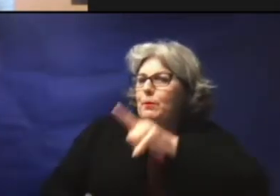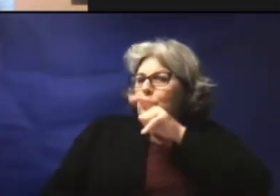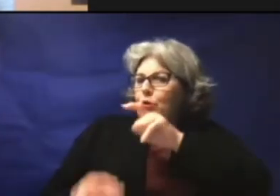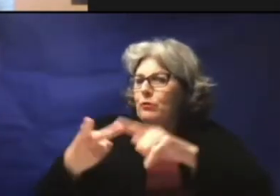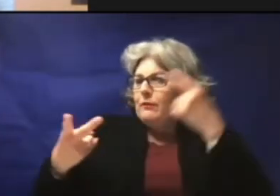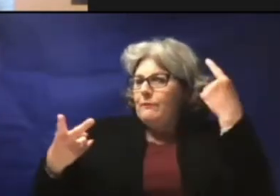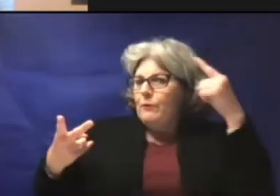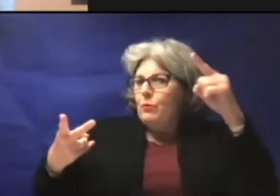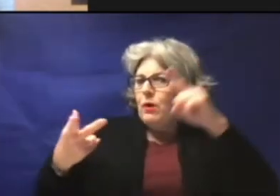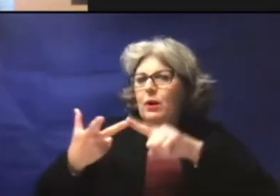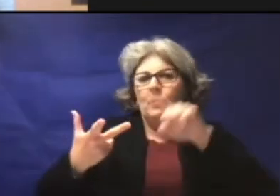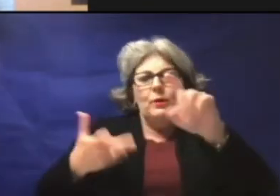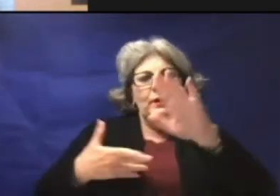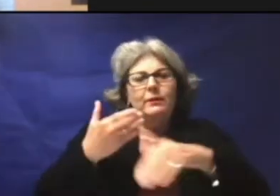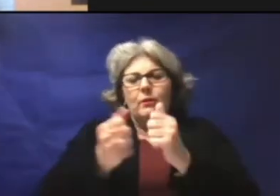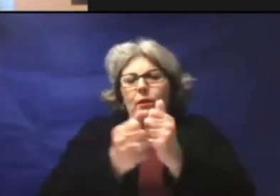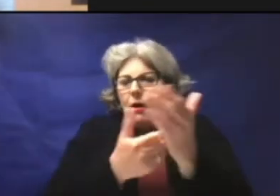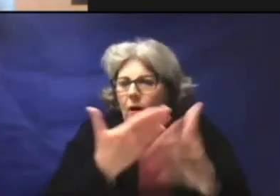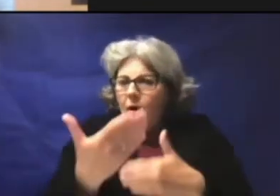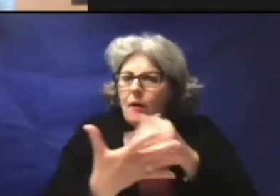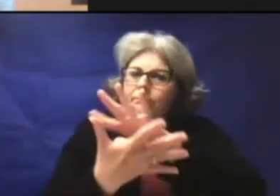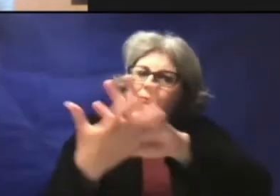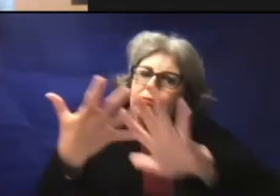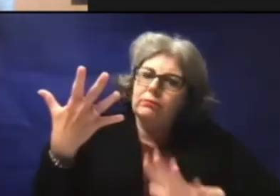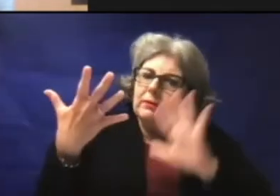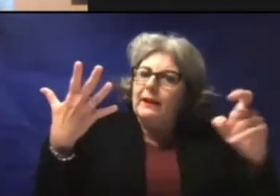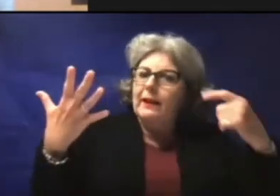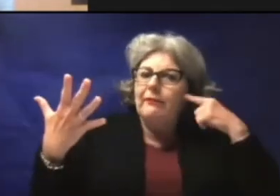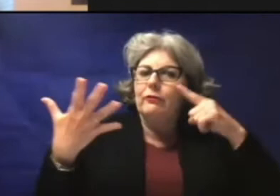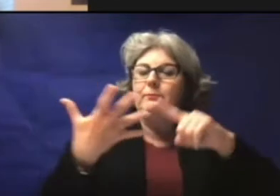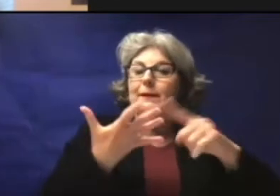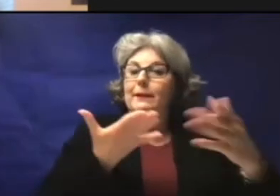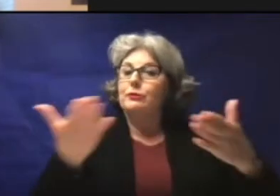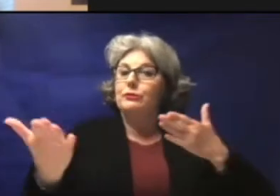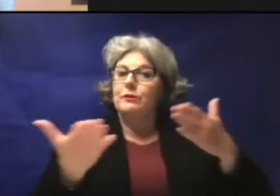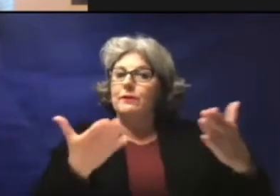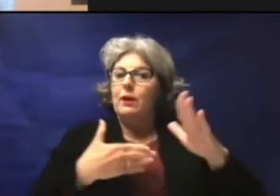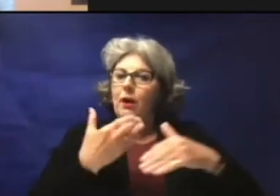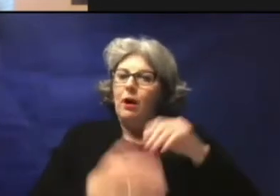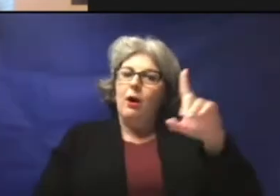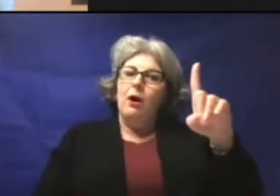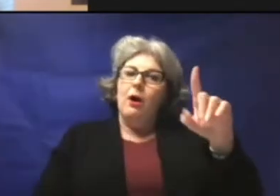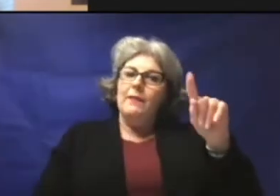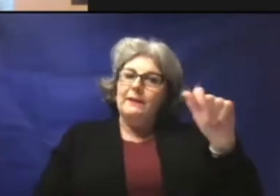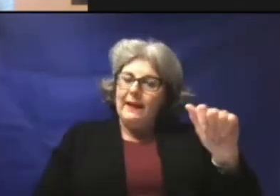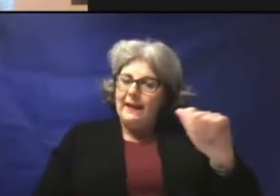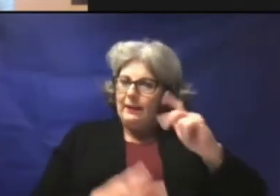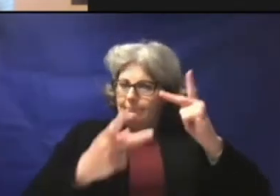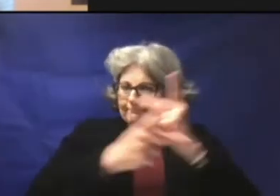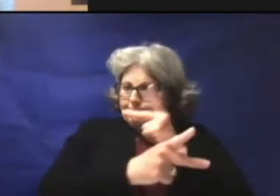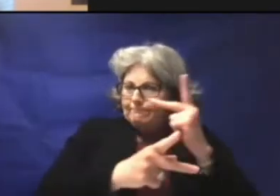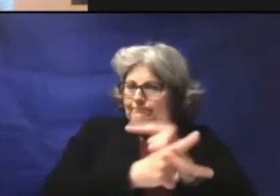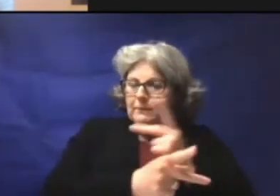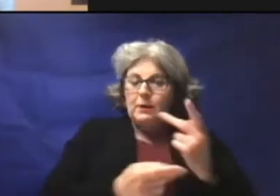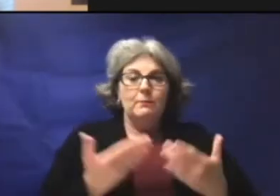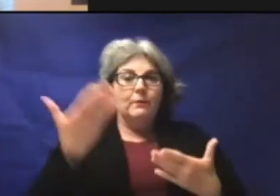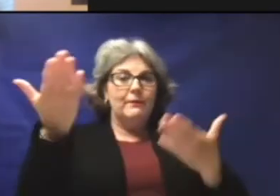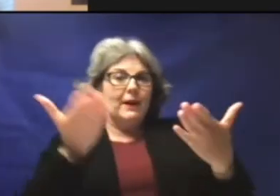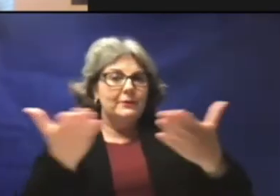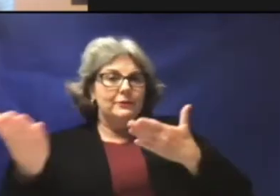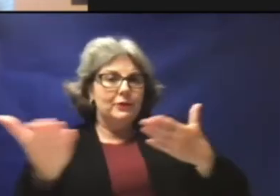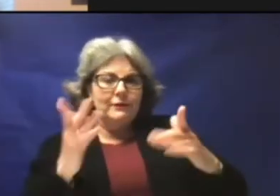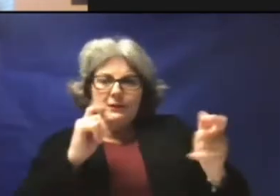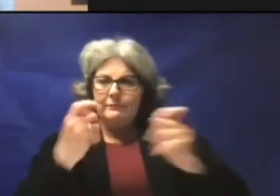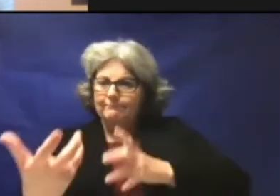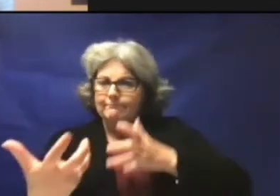why? We need to know it in every single area of government and service. We need it to be disaggregated, because how can you provide services and tailor